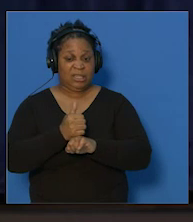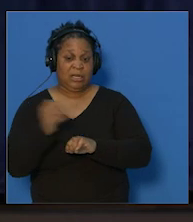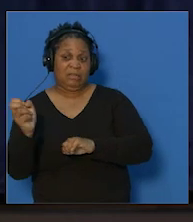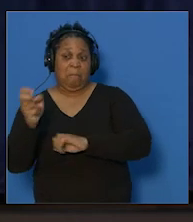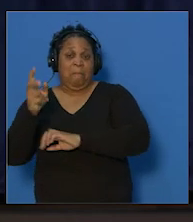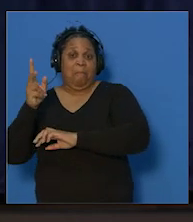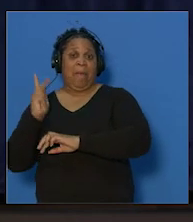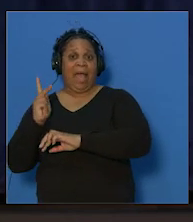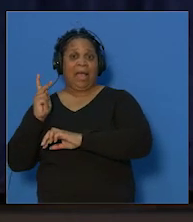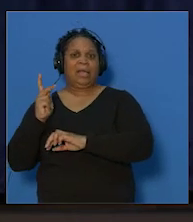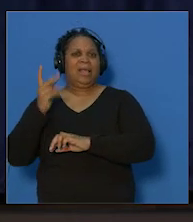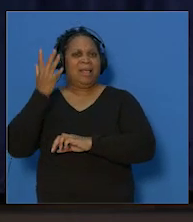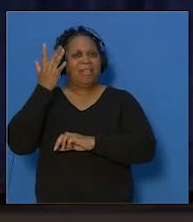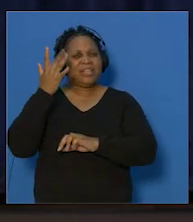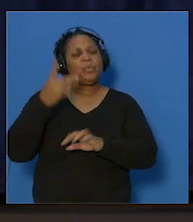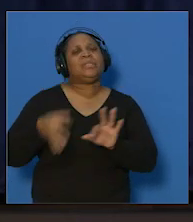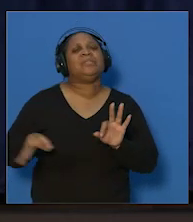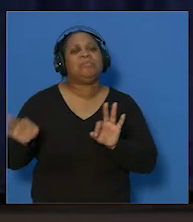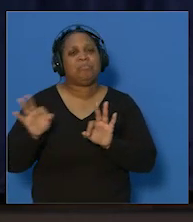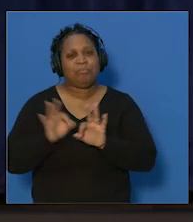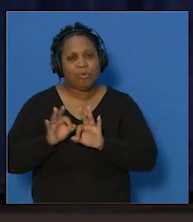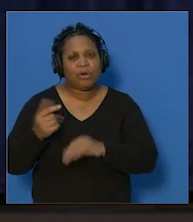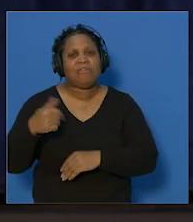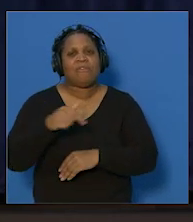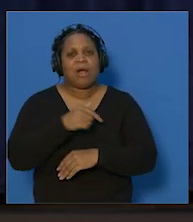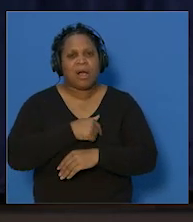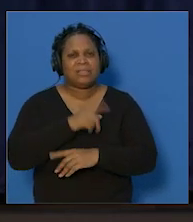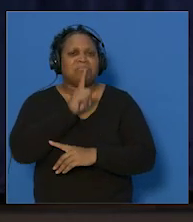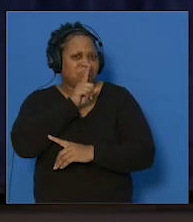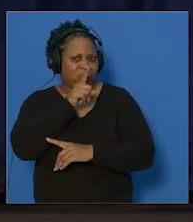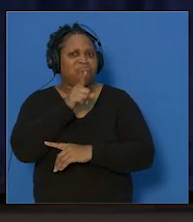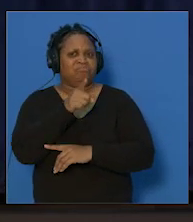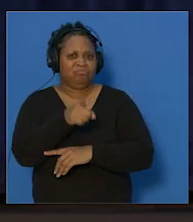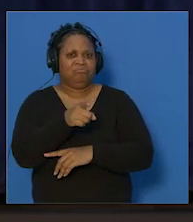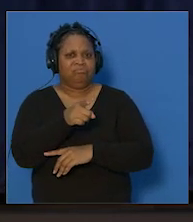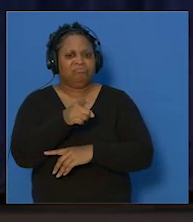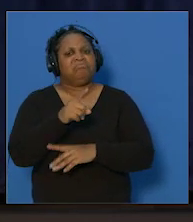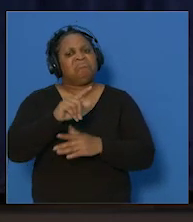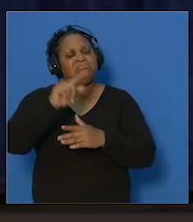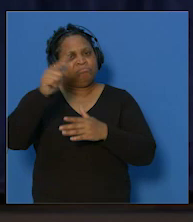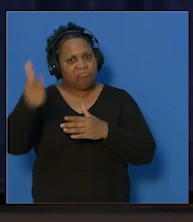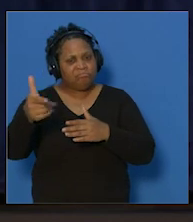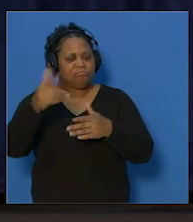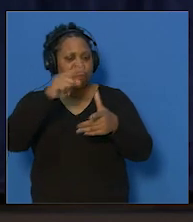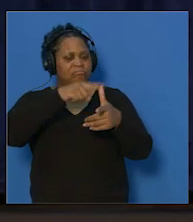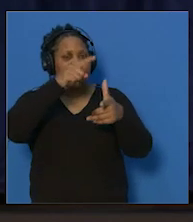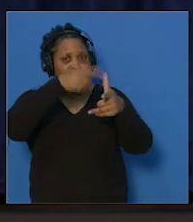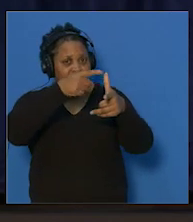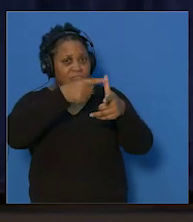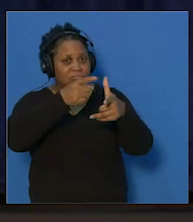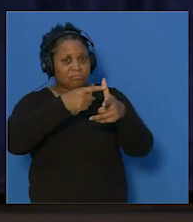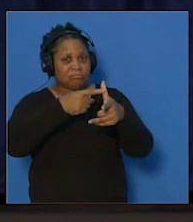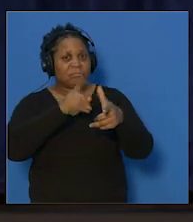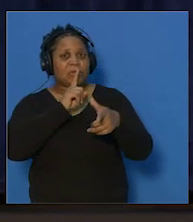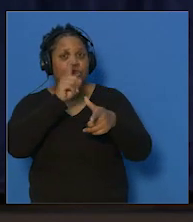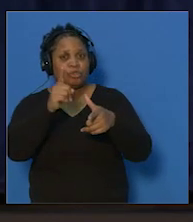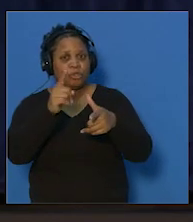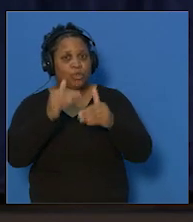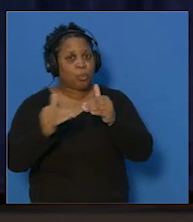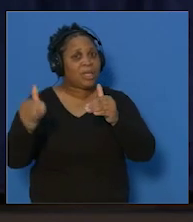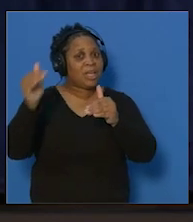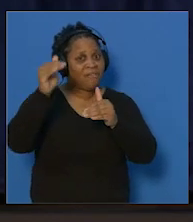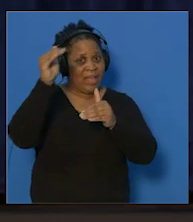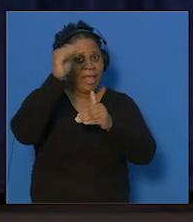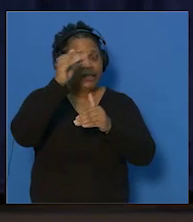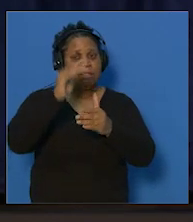And that's the reason why it's so important for us to make sure that in this next phase, we do what is necessary so we can advance. Just